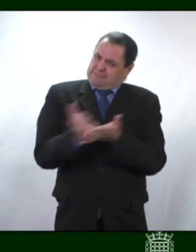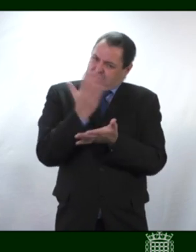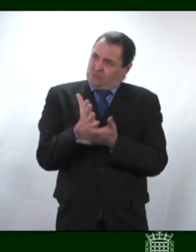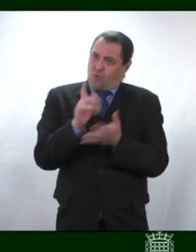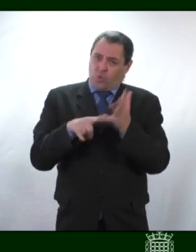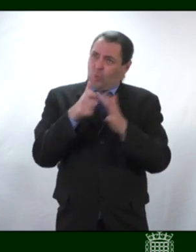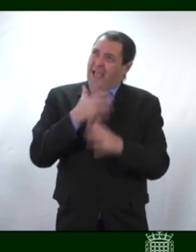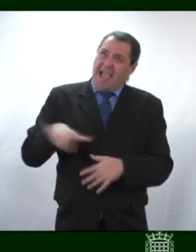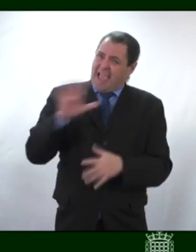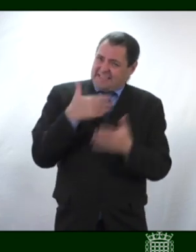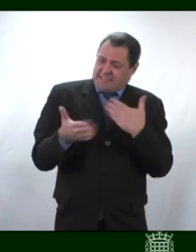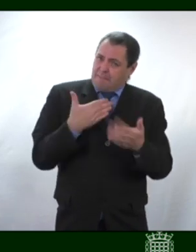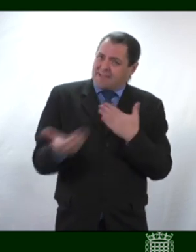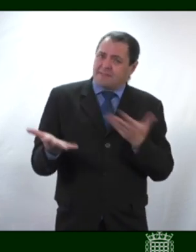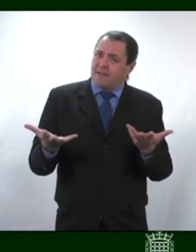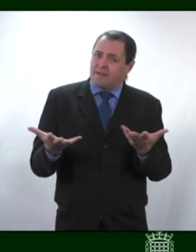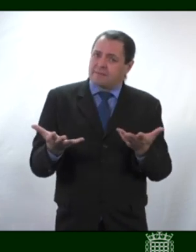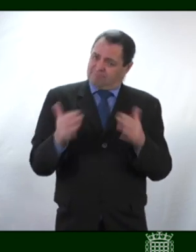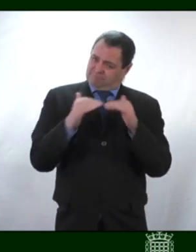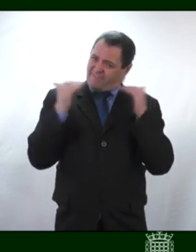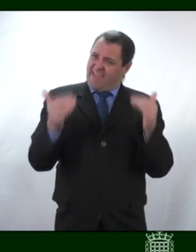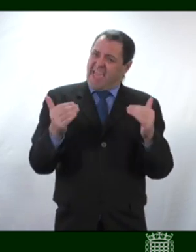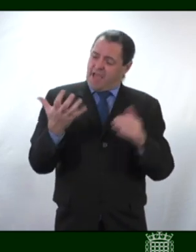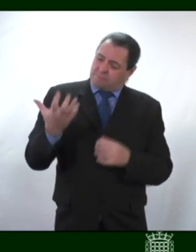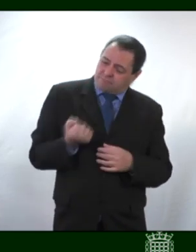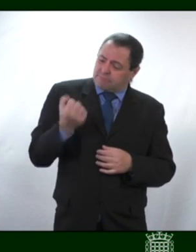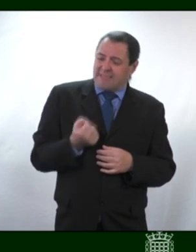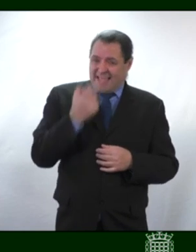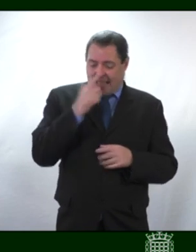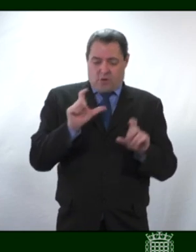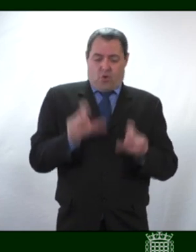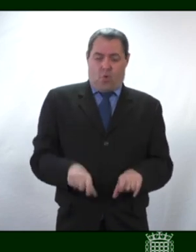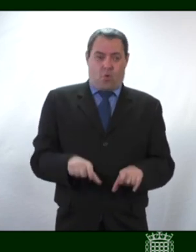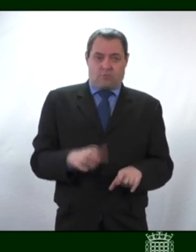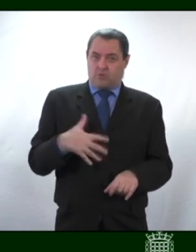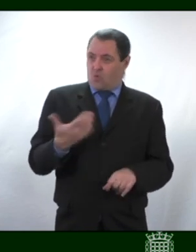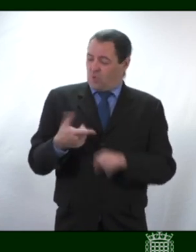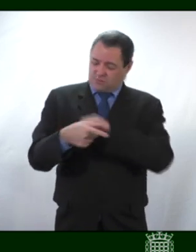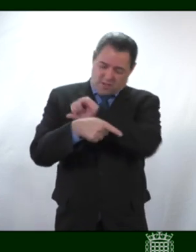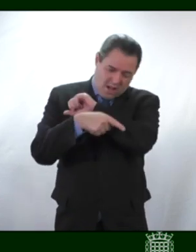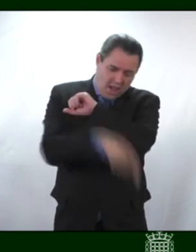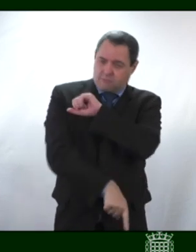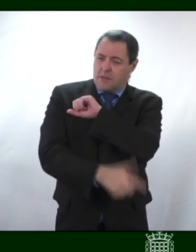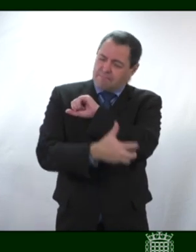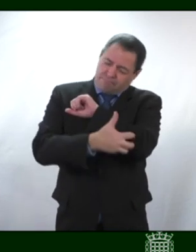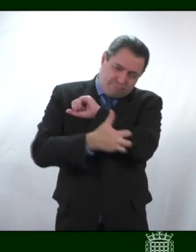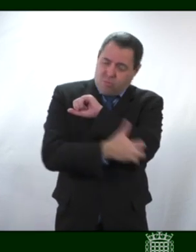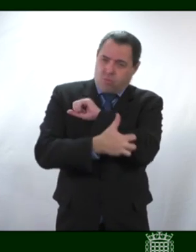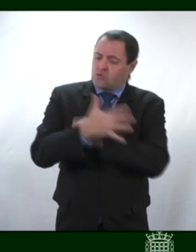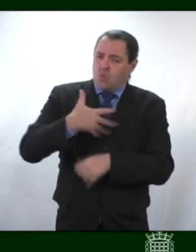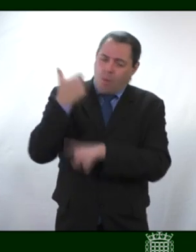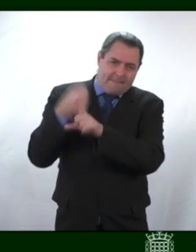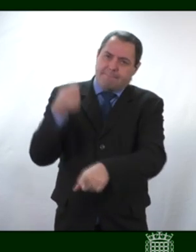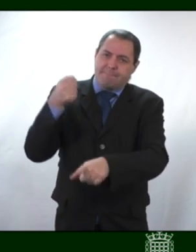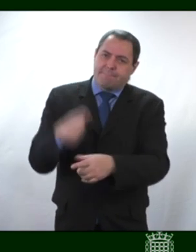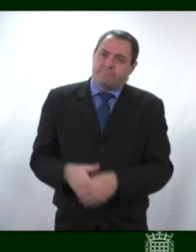Kingdom, people have enough money to stay at home to beat the virus without inflicting massive poverty? Well, of course,